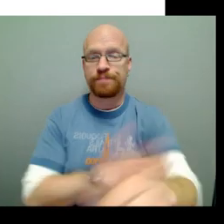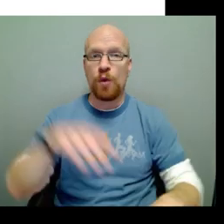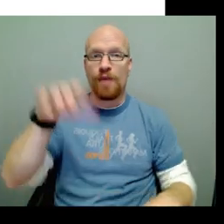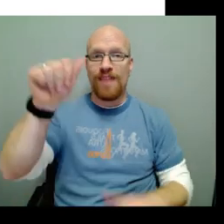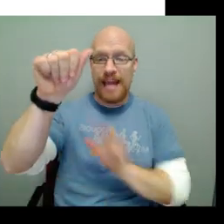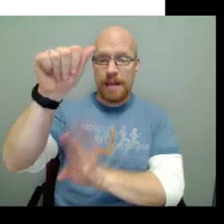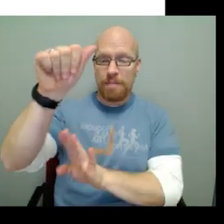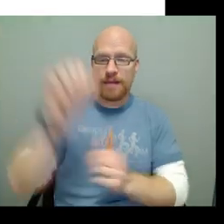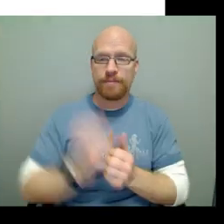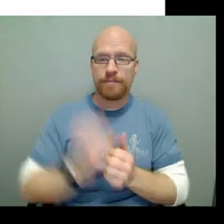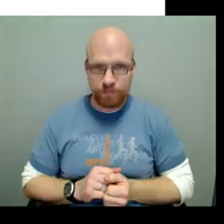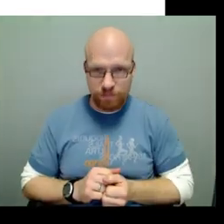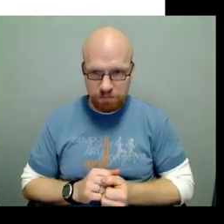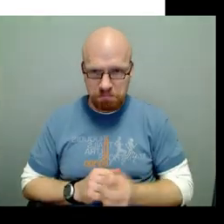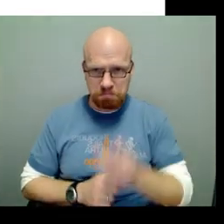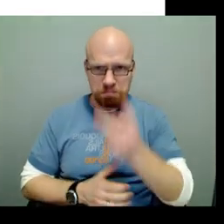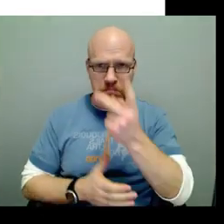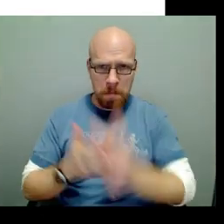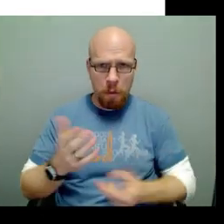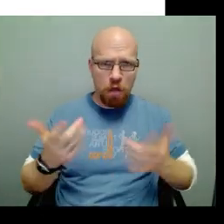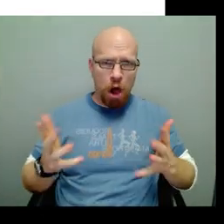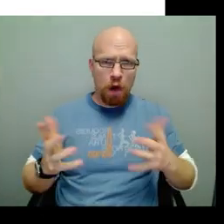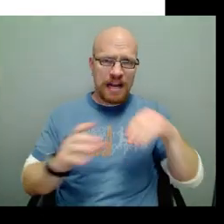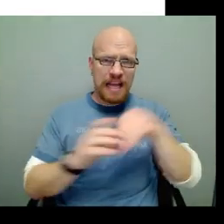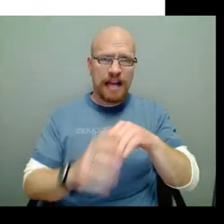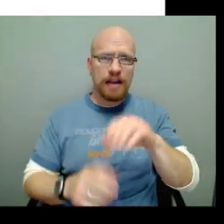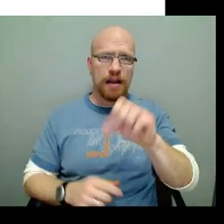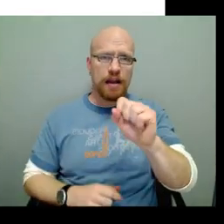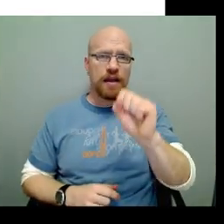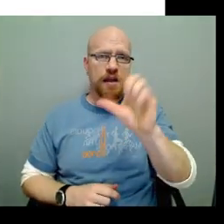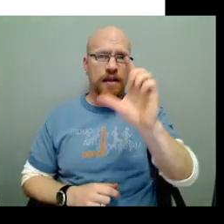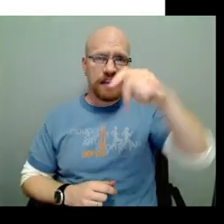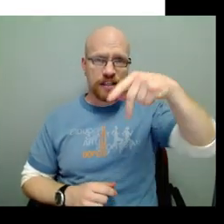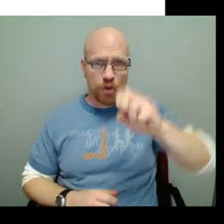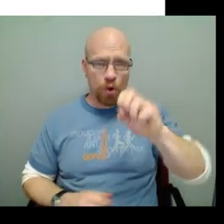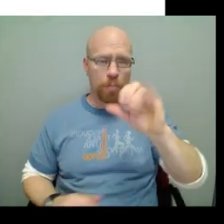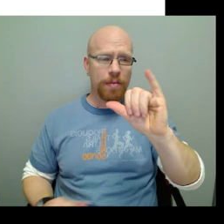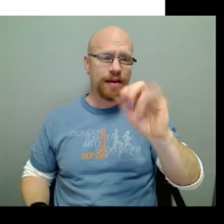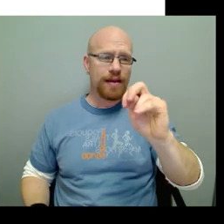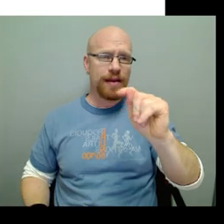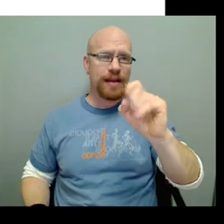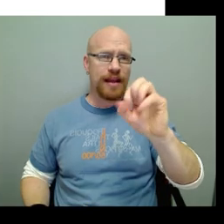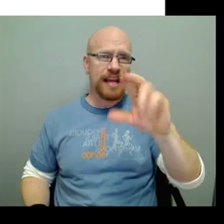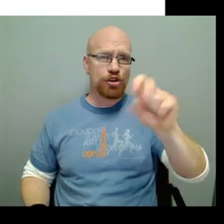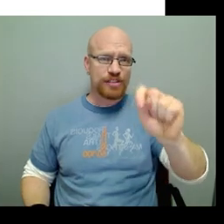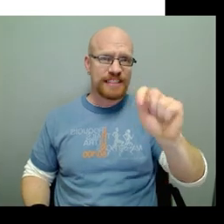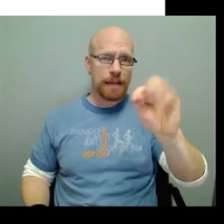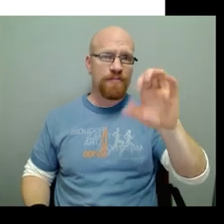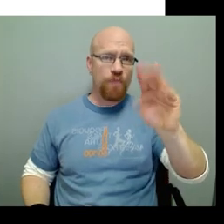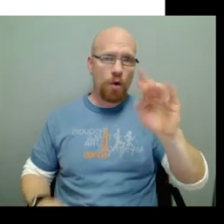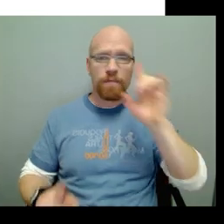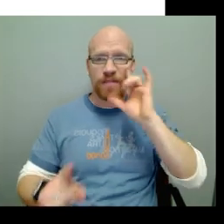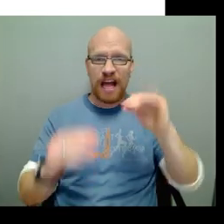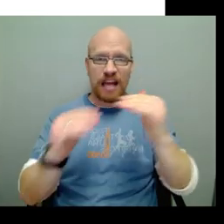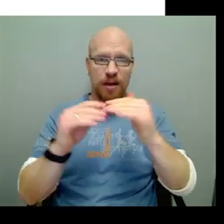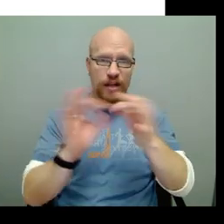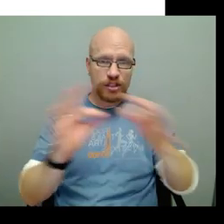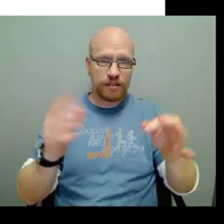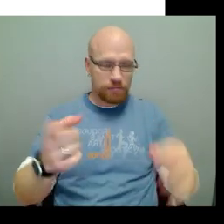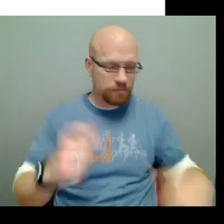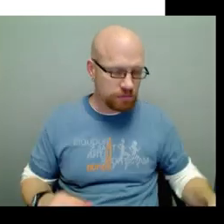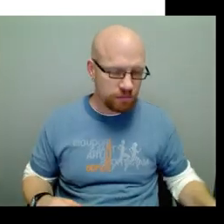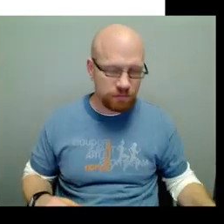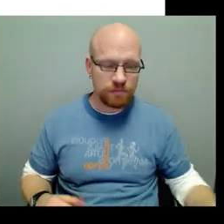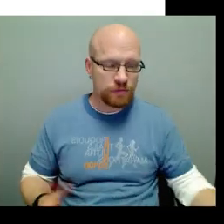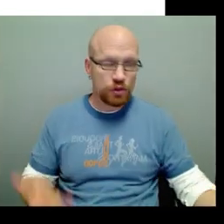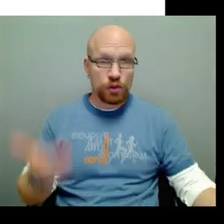Okay, A and B, both already in the slope-intercept form for that